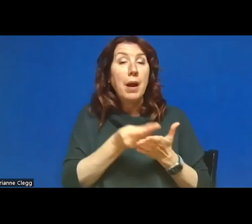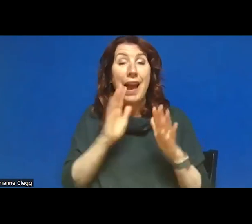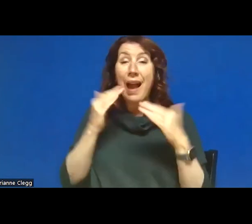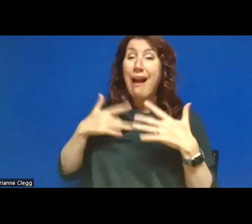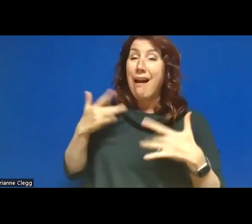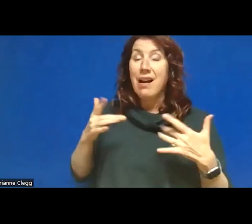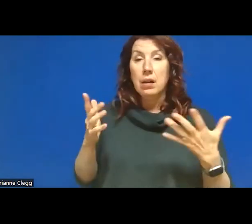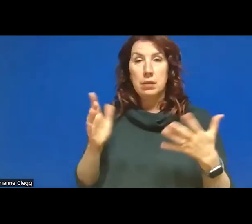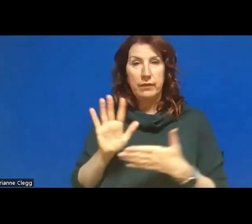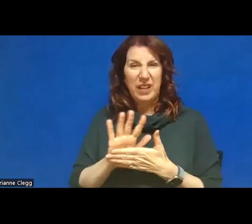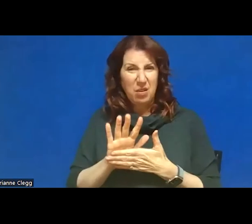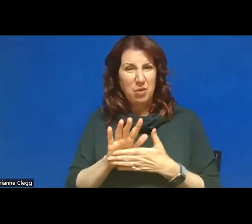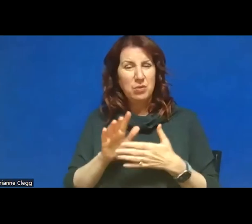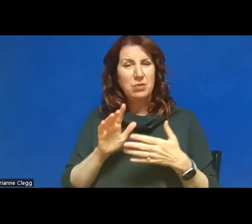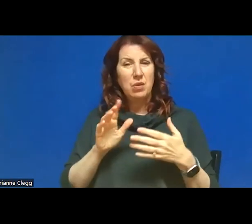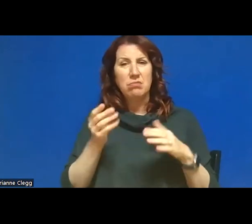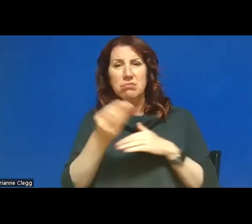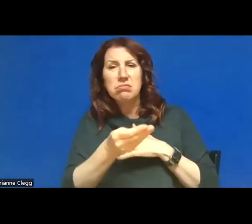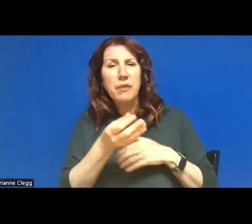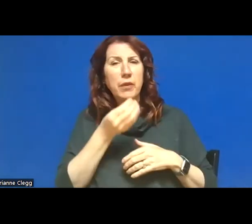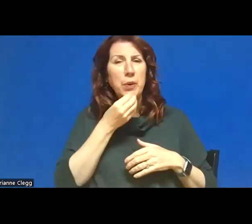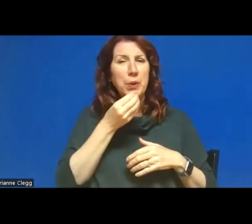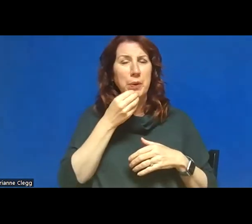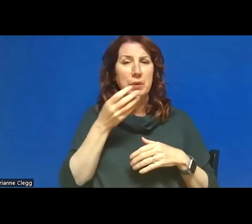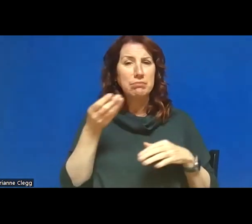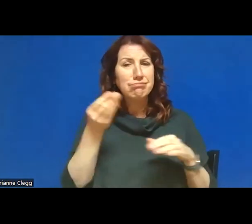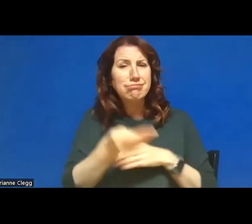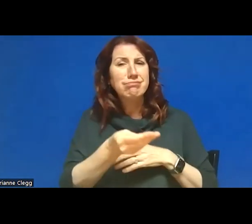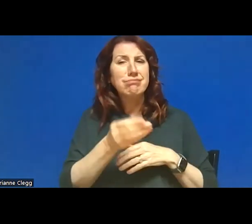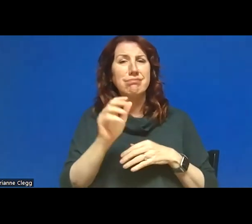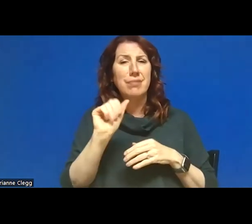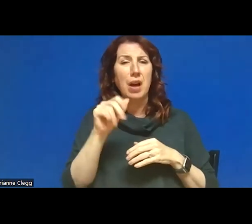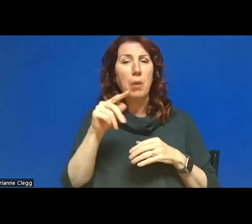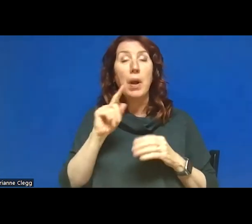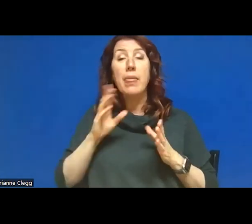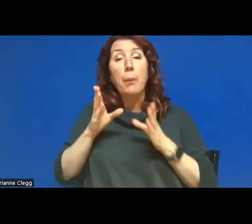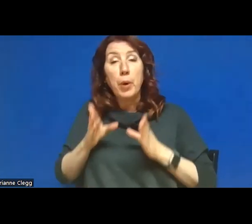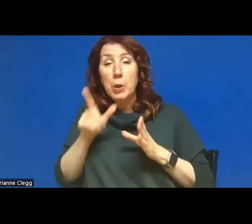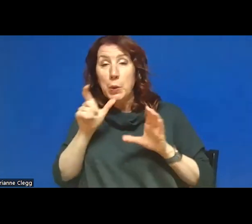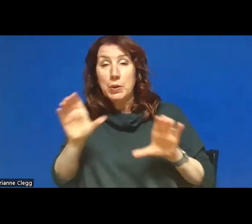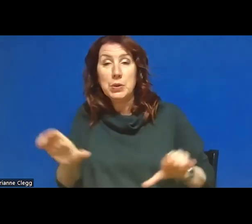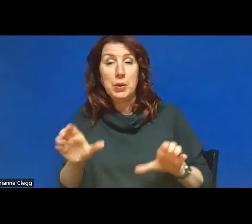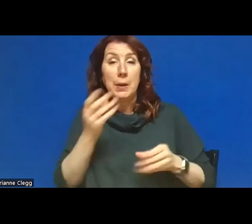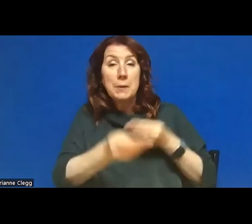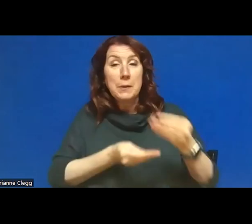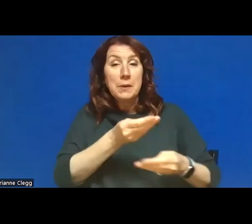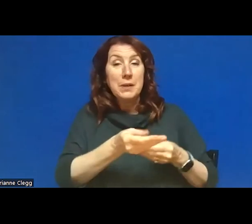and food and housing? And the person who is doing all of these actions are actually